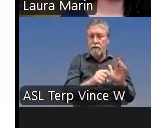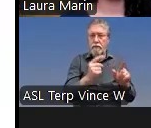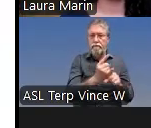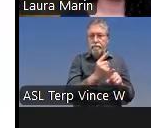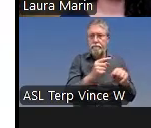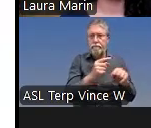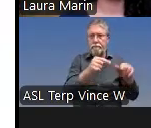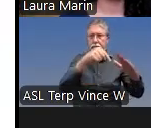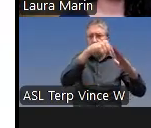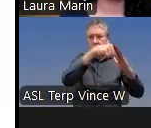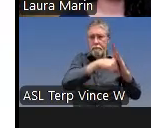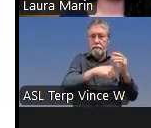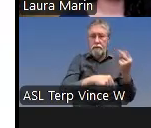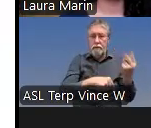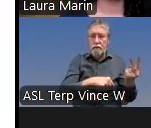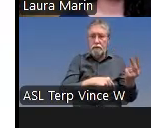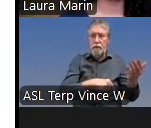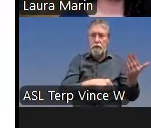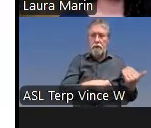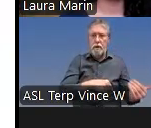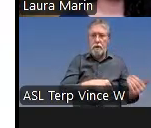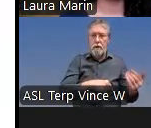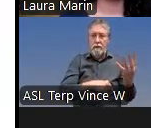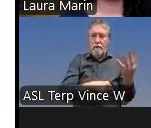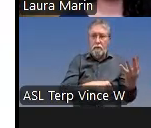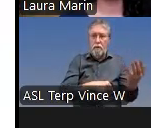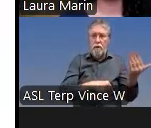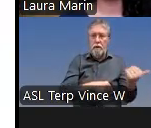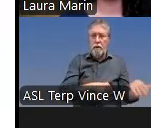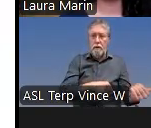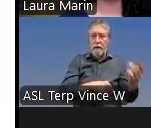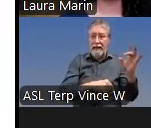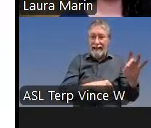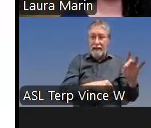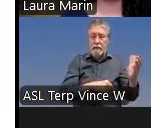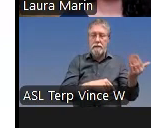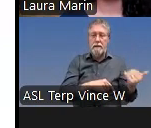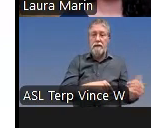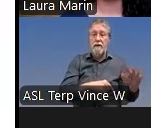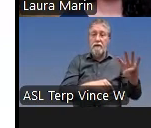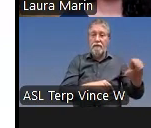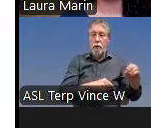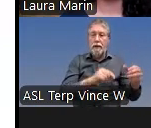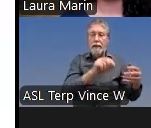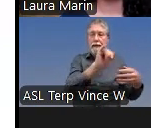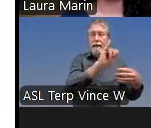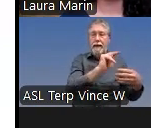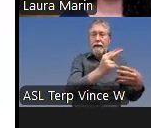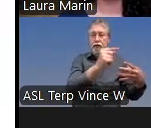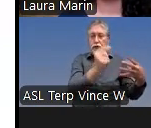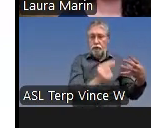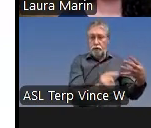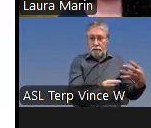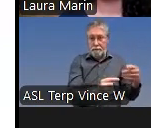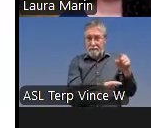depths are 2, 4, 8, 20, and 40 inches. Just shown here for representation. This is an aerosol